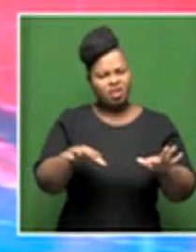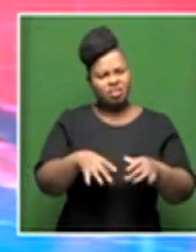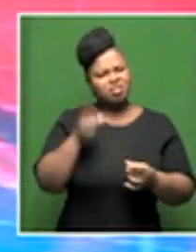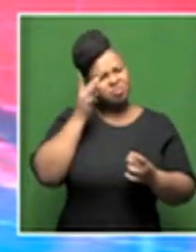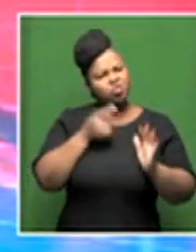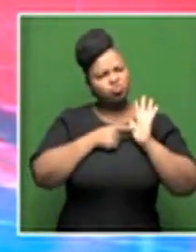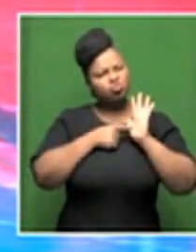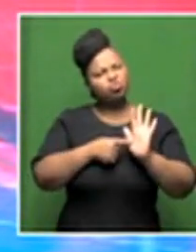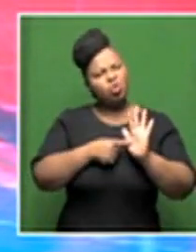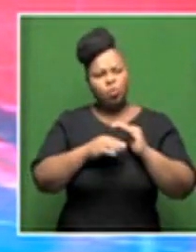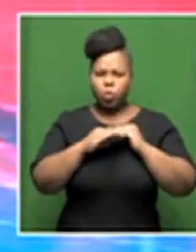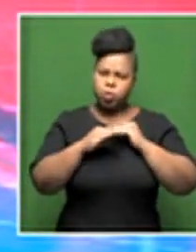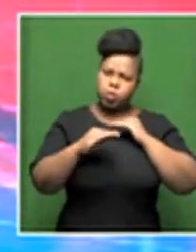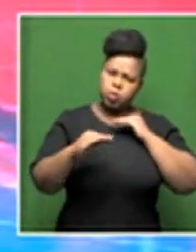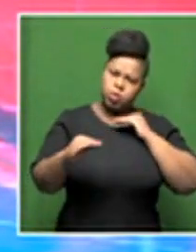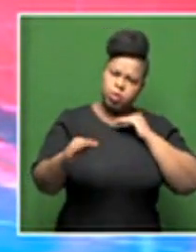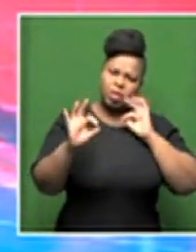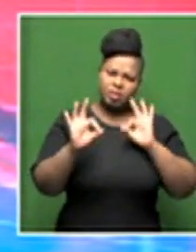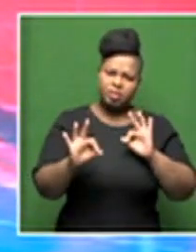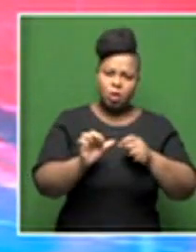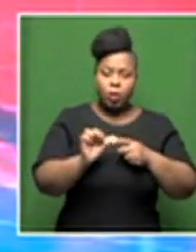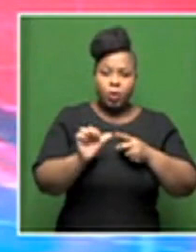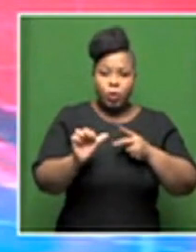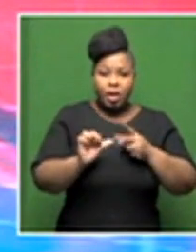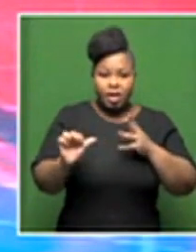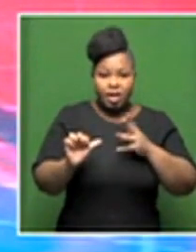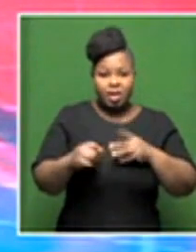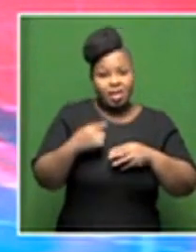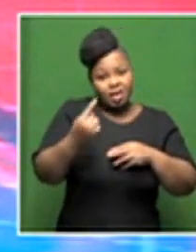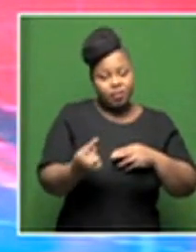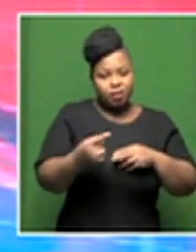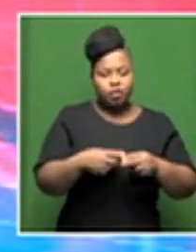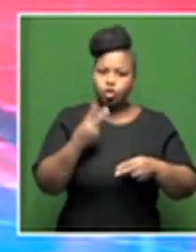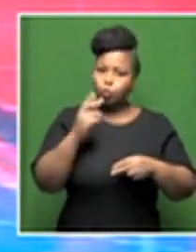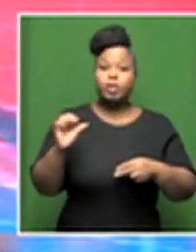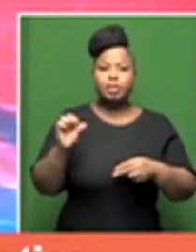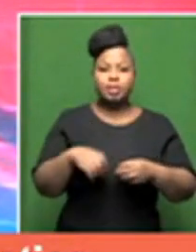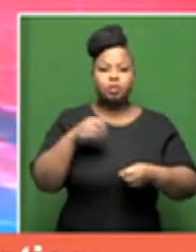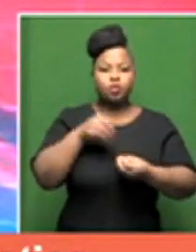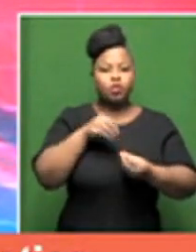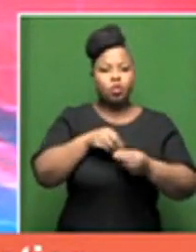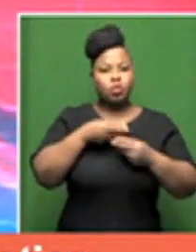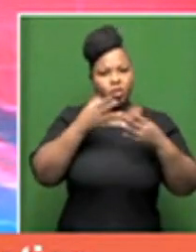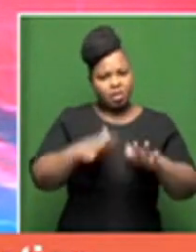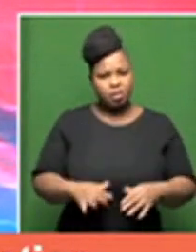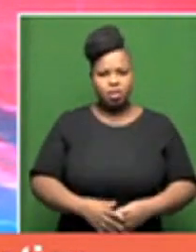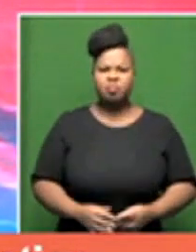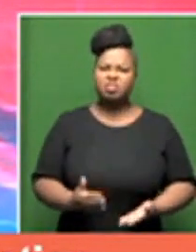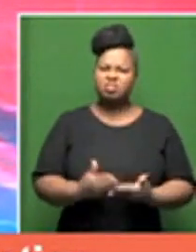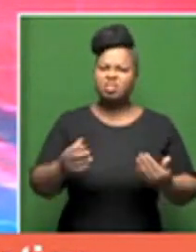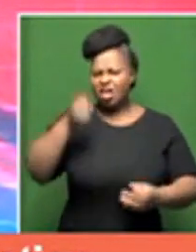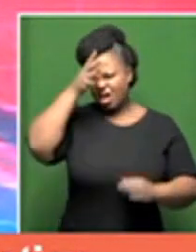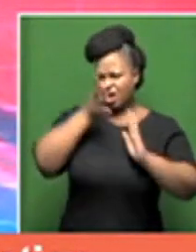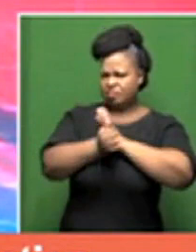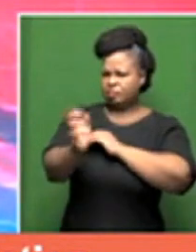showing a relatively stable rate of infection a week after, it's actually 2 weeks after Easter break, some experts